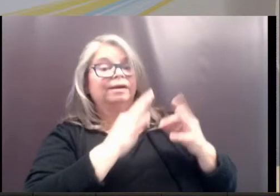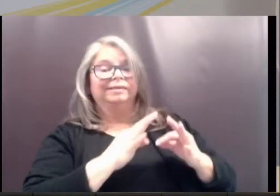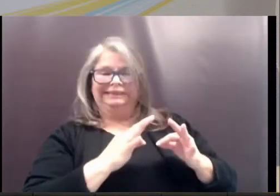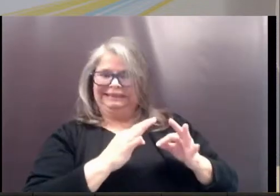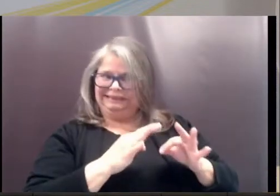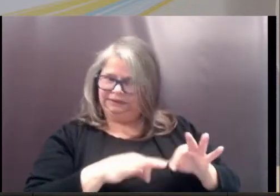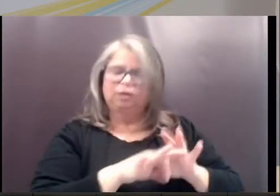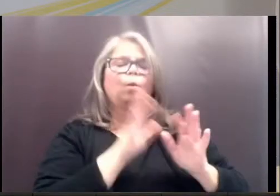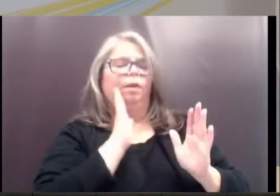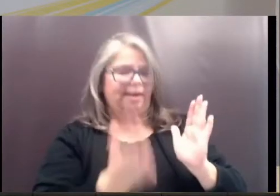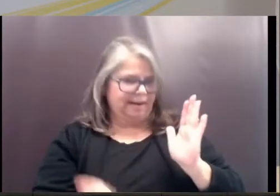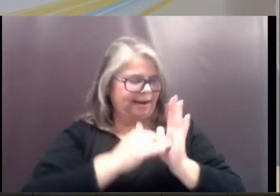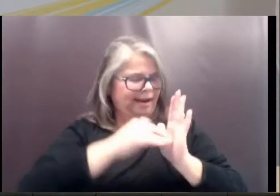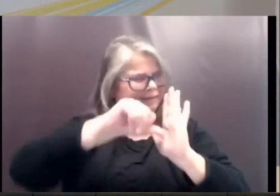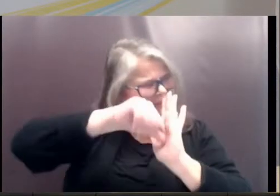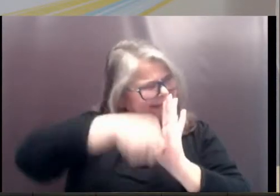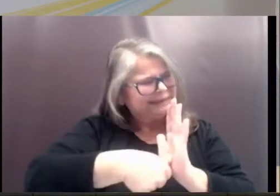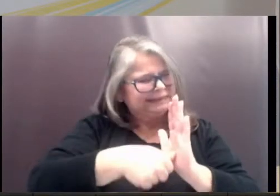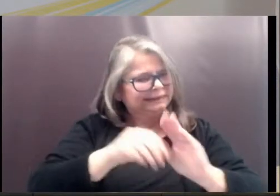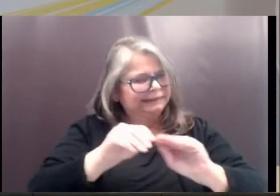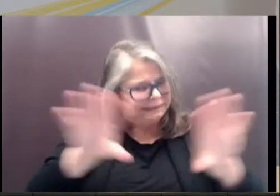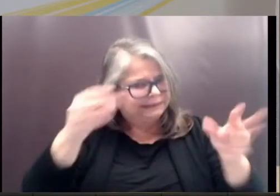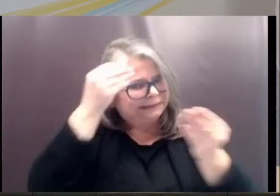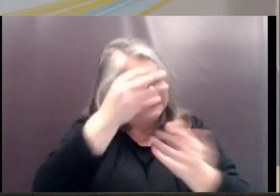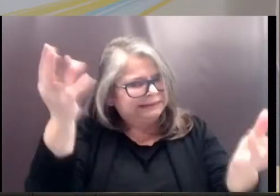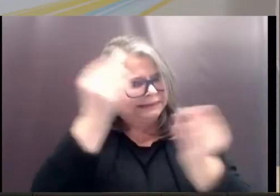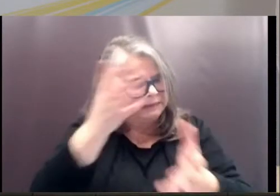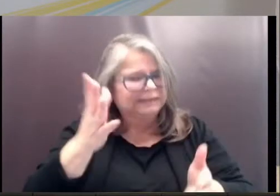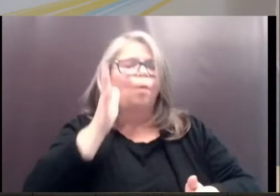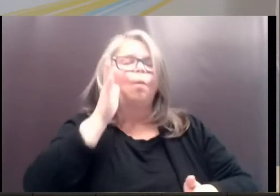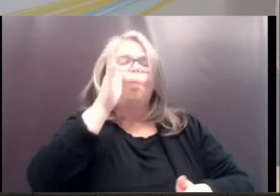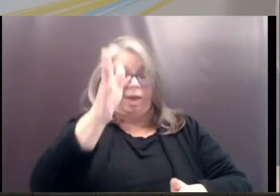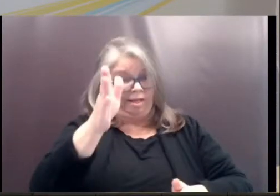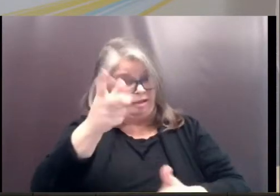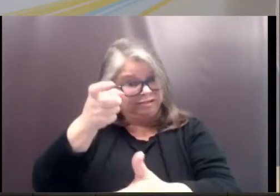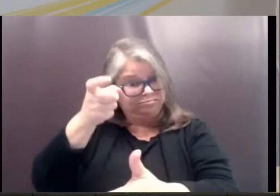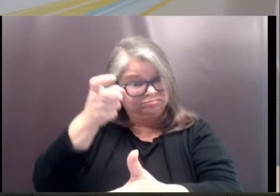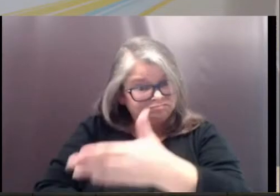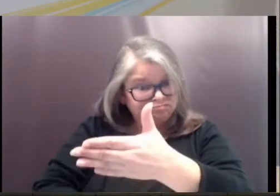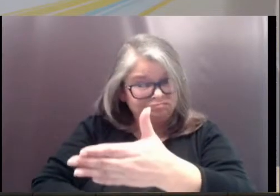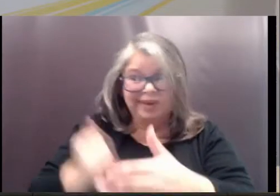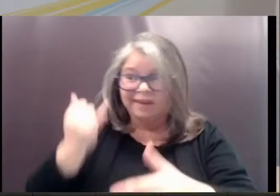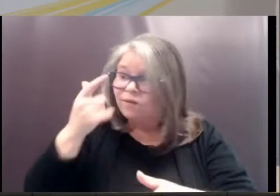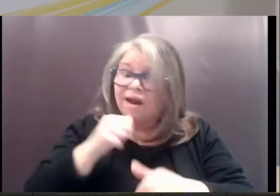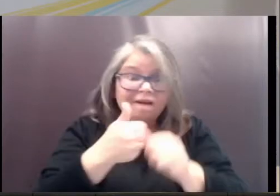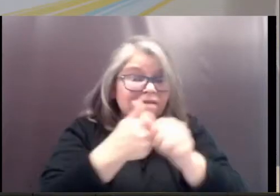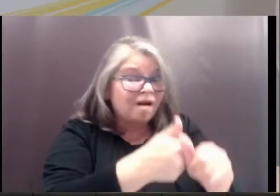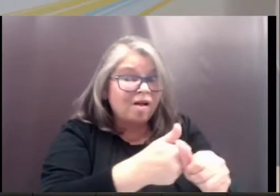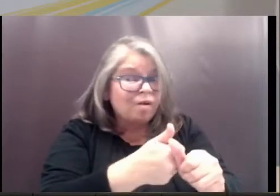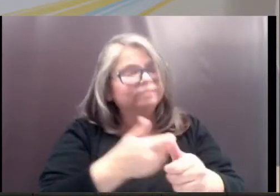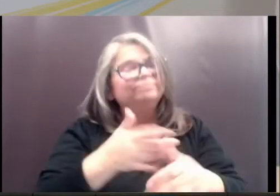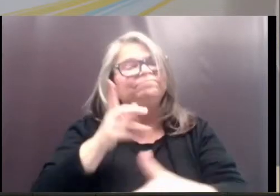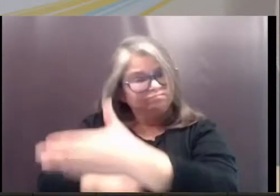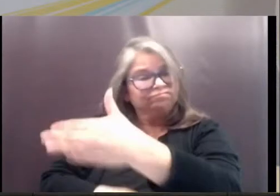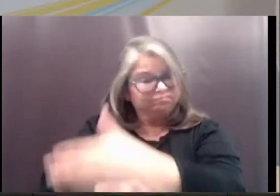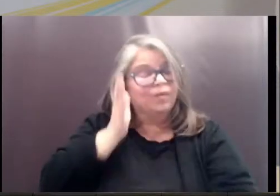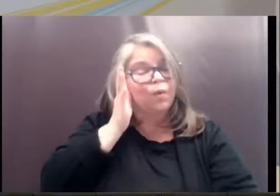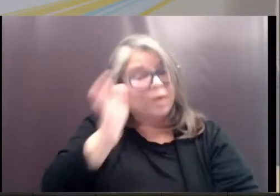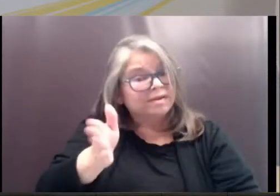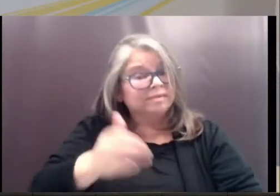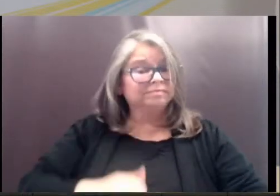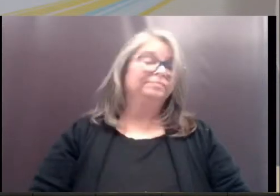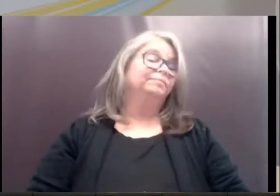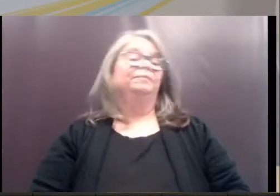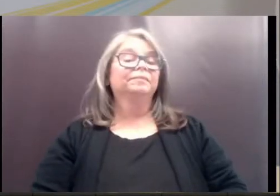we will charge people with obstruction of a public health official and continue to charge people if they